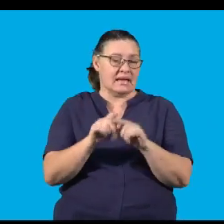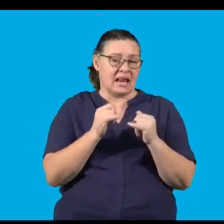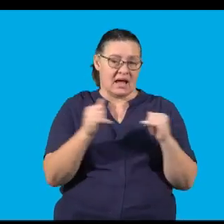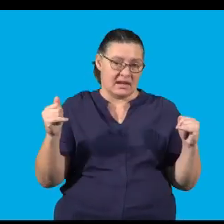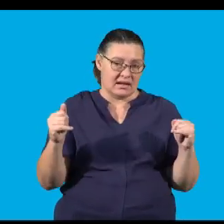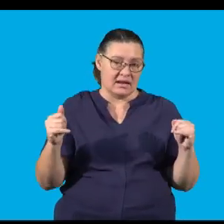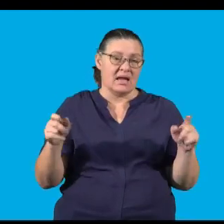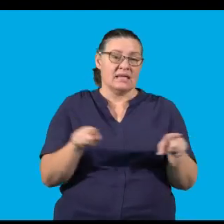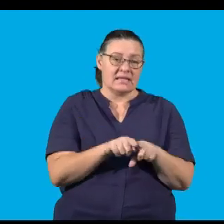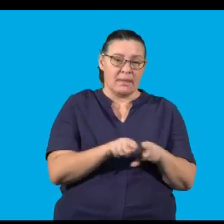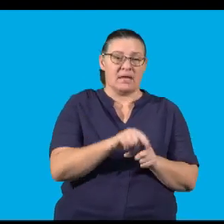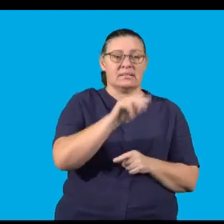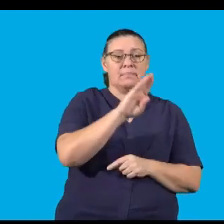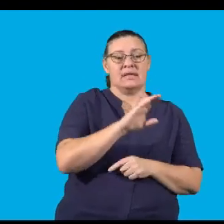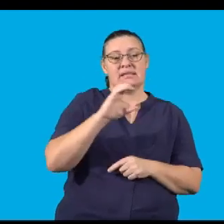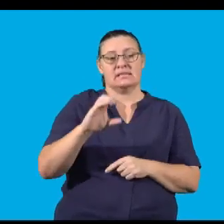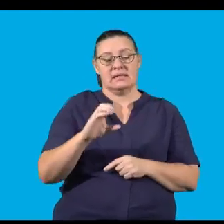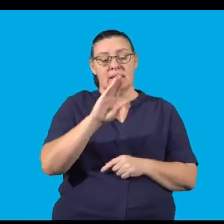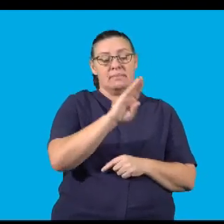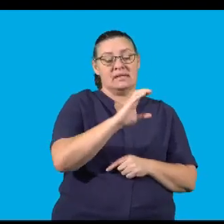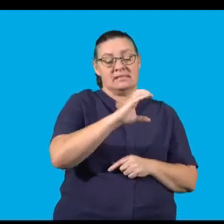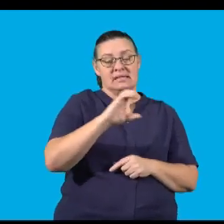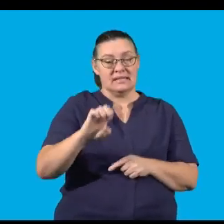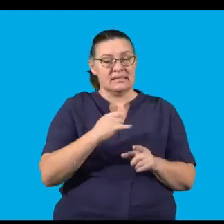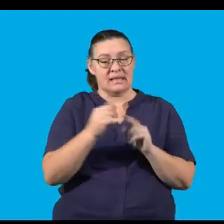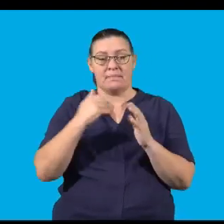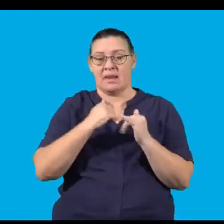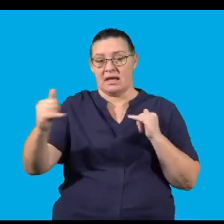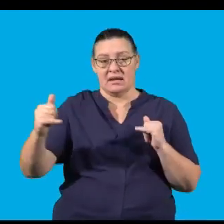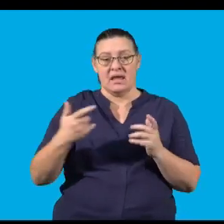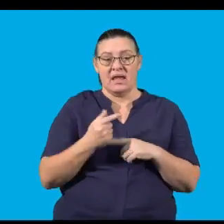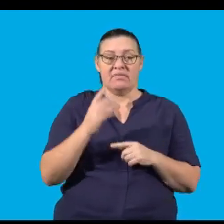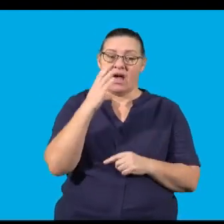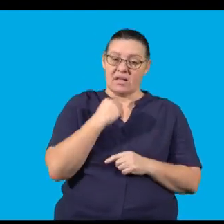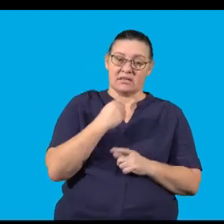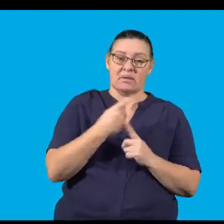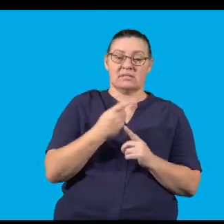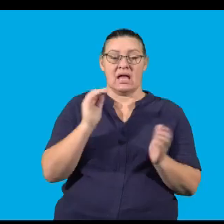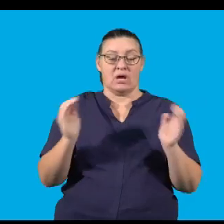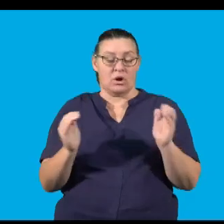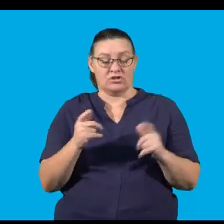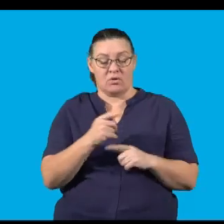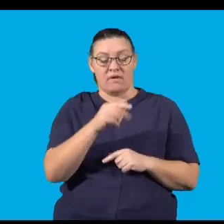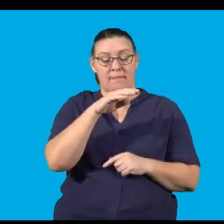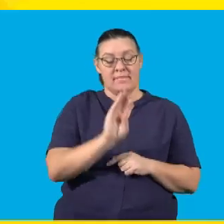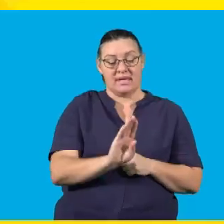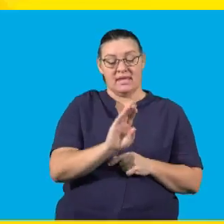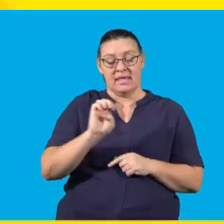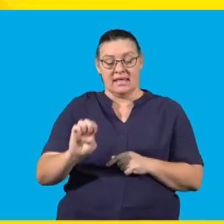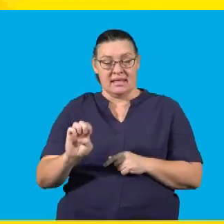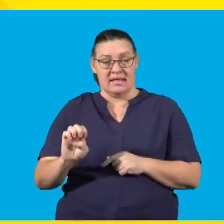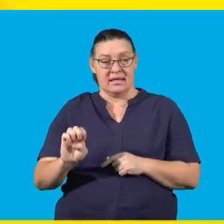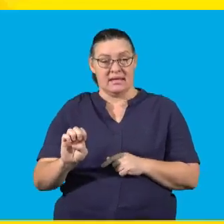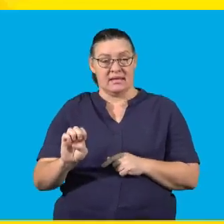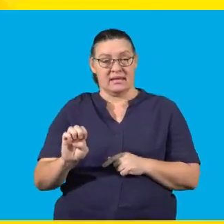line as BC. BCE are all on the same straight line. So therefore, if they're asking you to work out the equation of